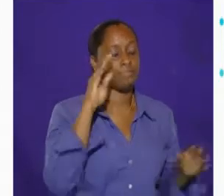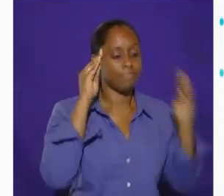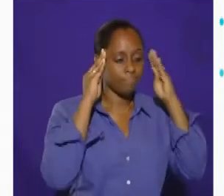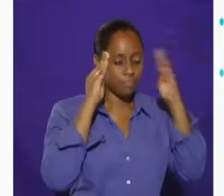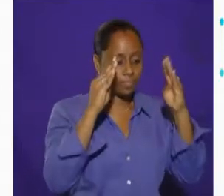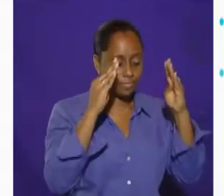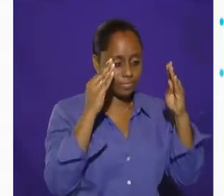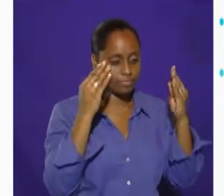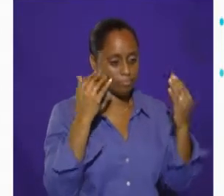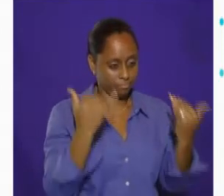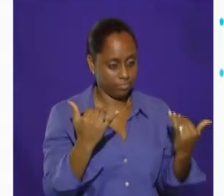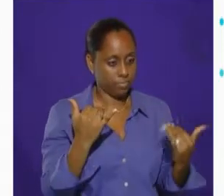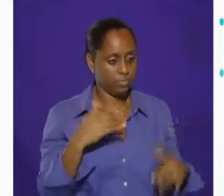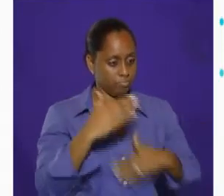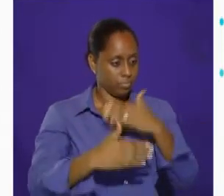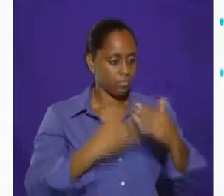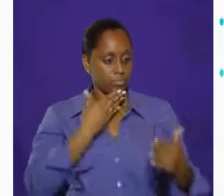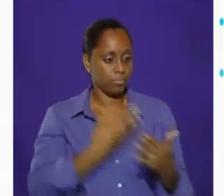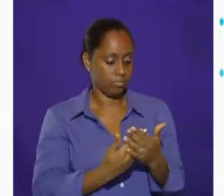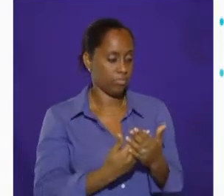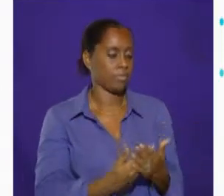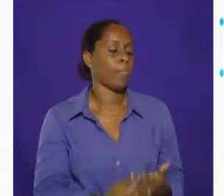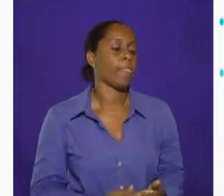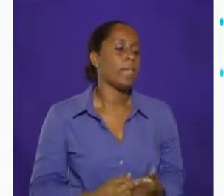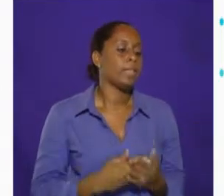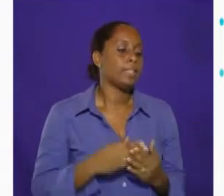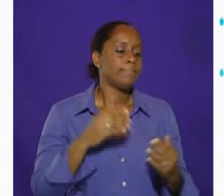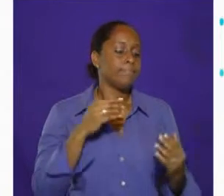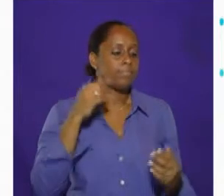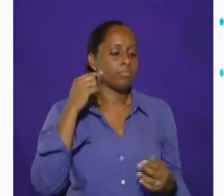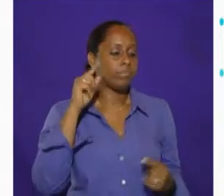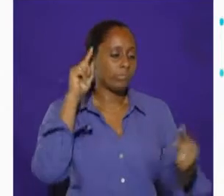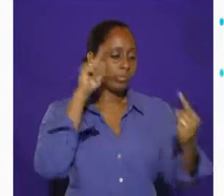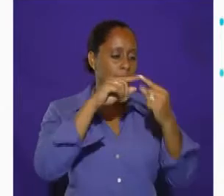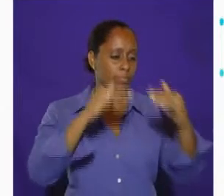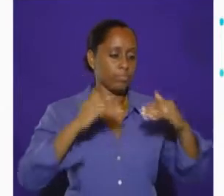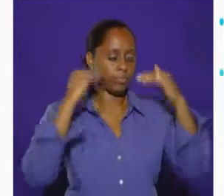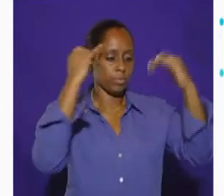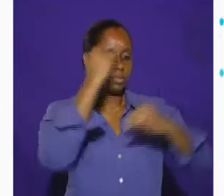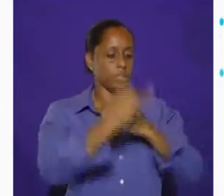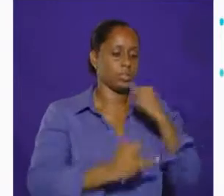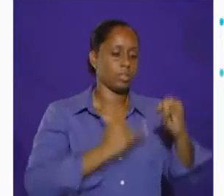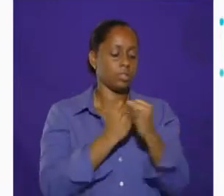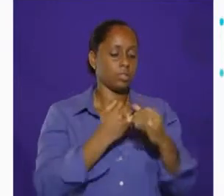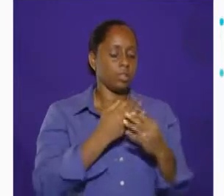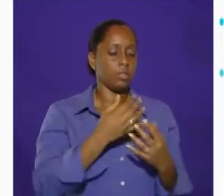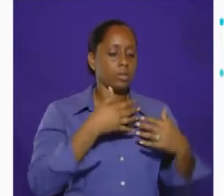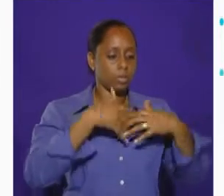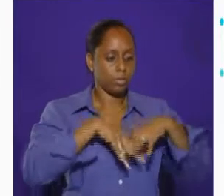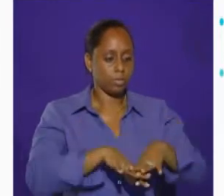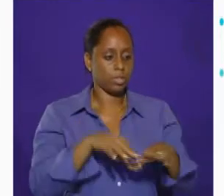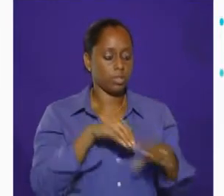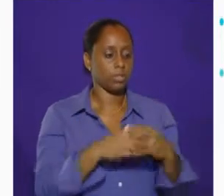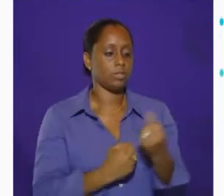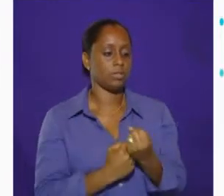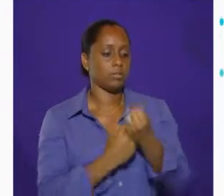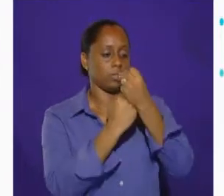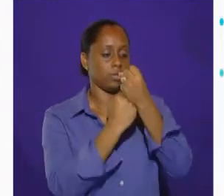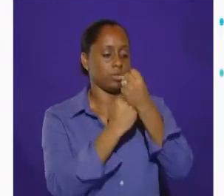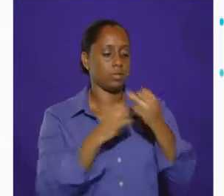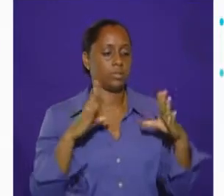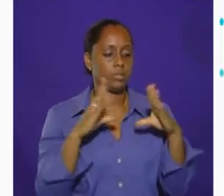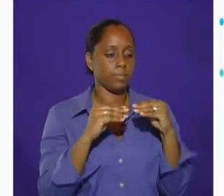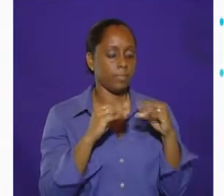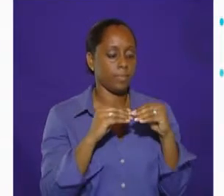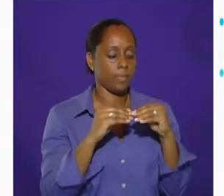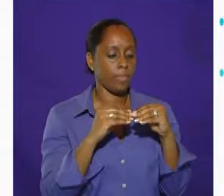goals. To date, progress has been reasonable towards promoting international cooperation